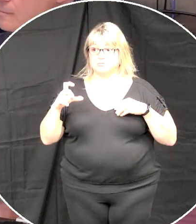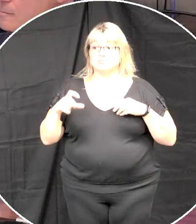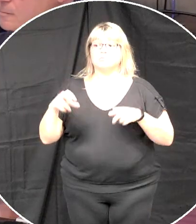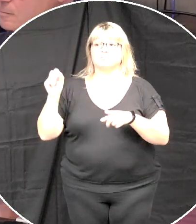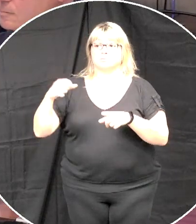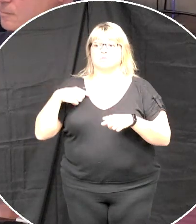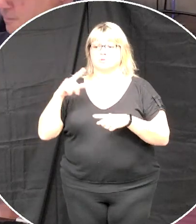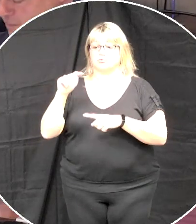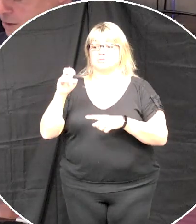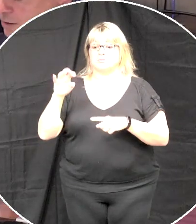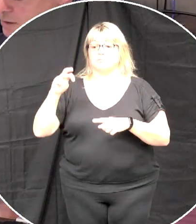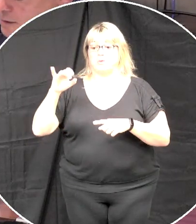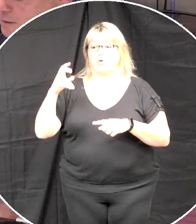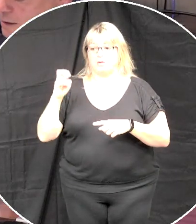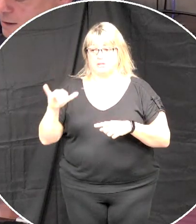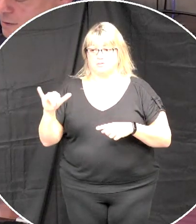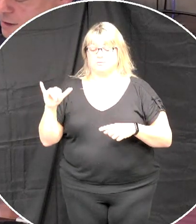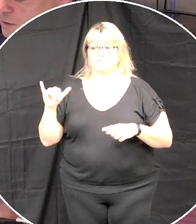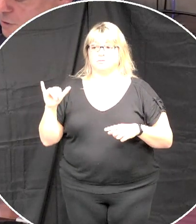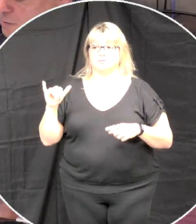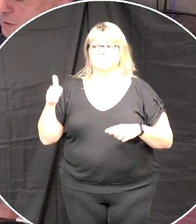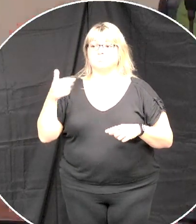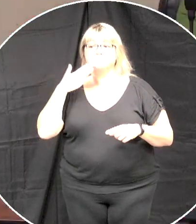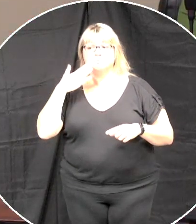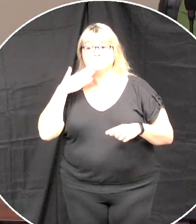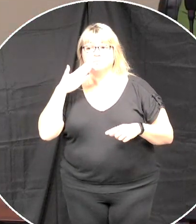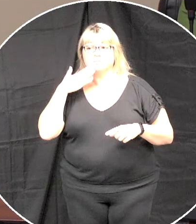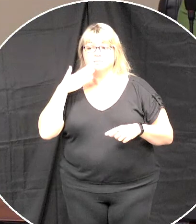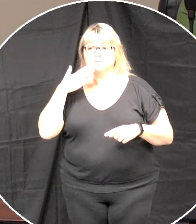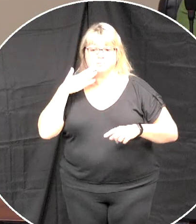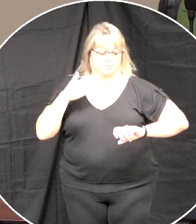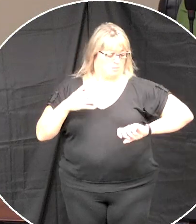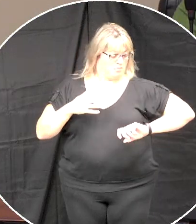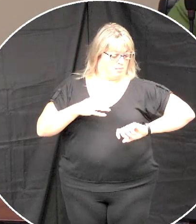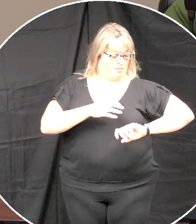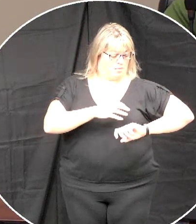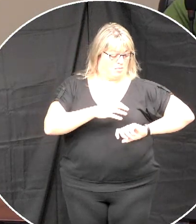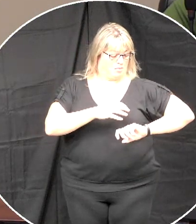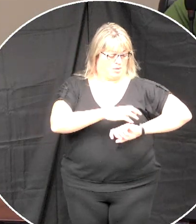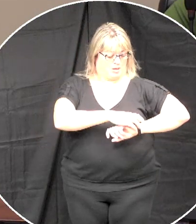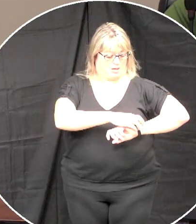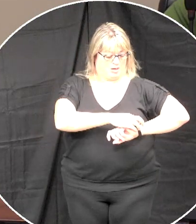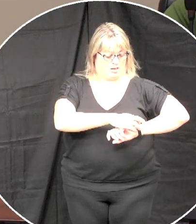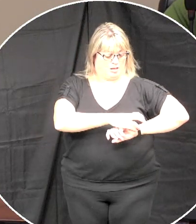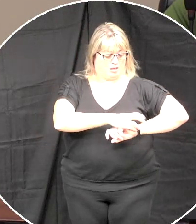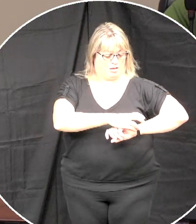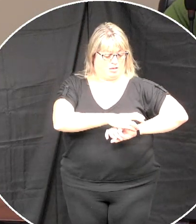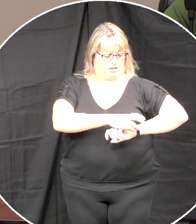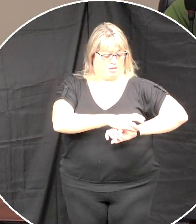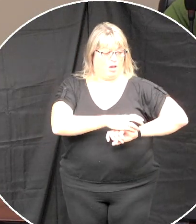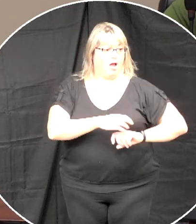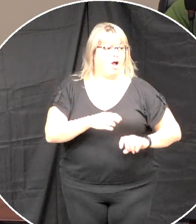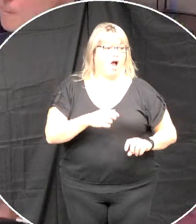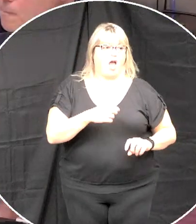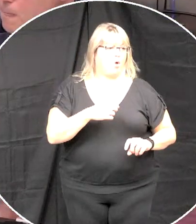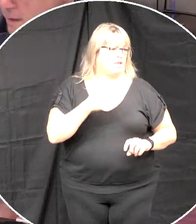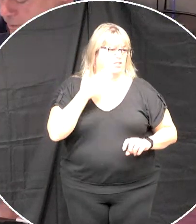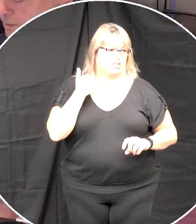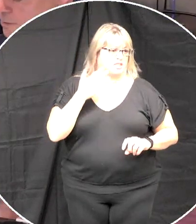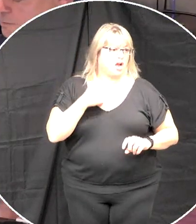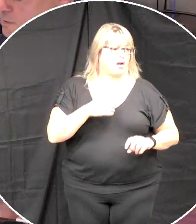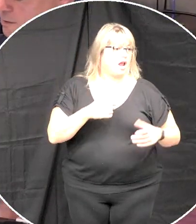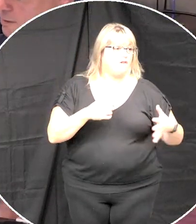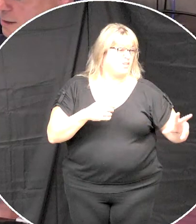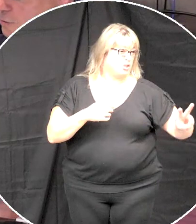Trustee Mahoney. All right. Thank you very much. So moved. Seconder? I'll second. Corey